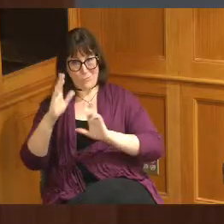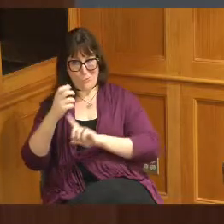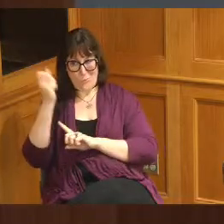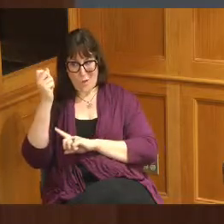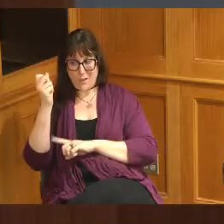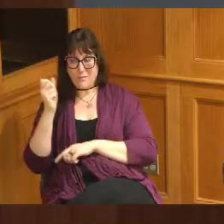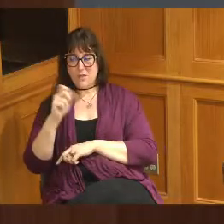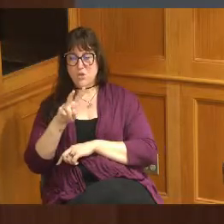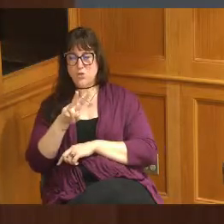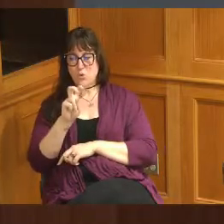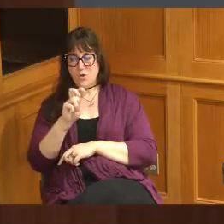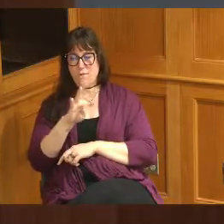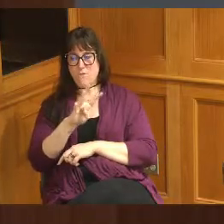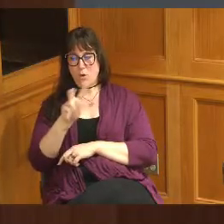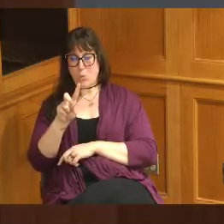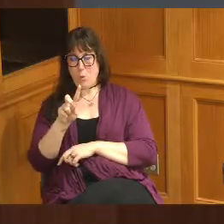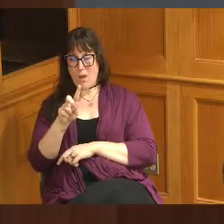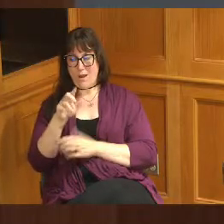was